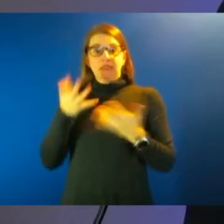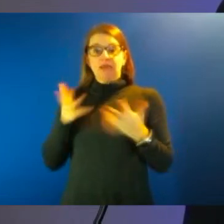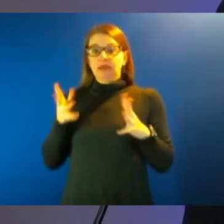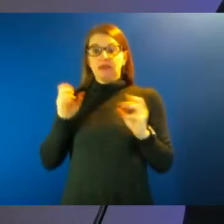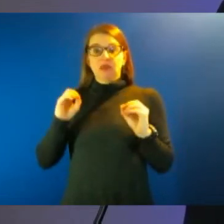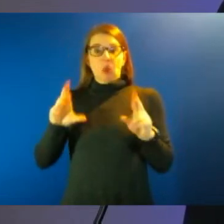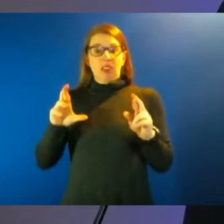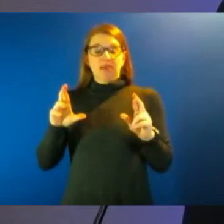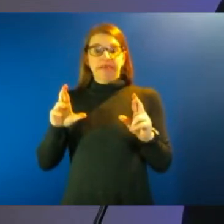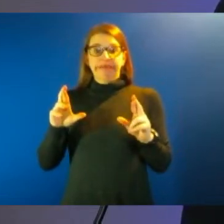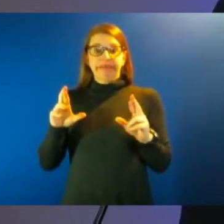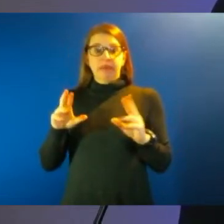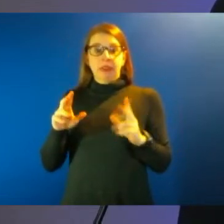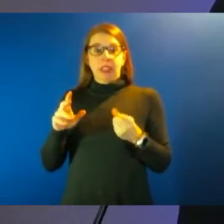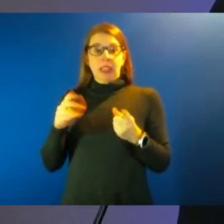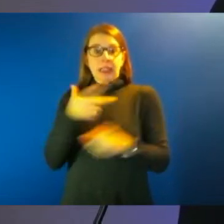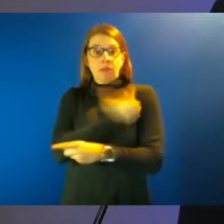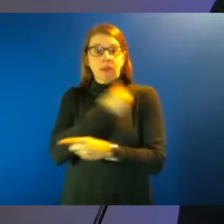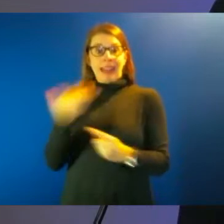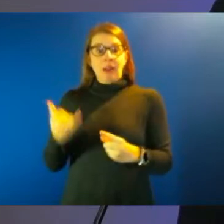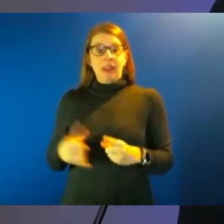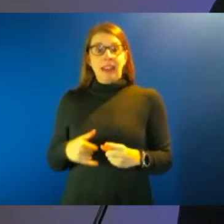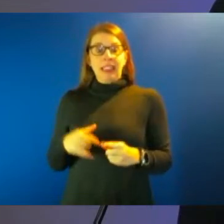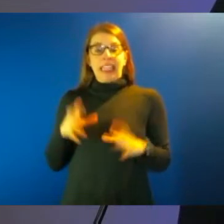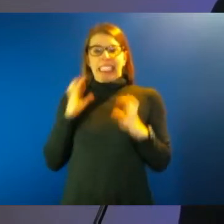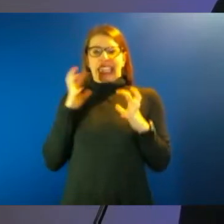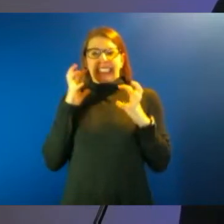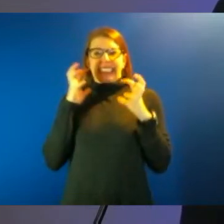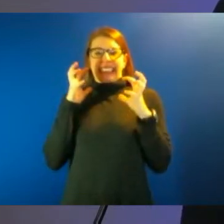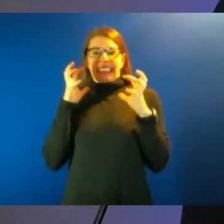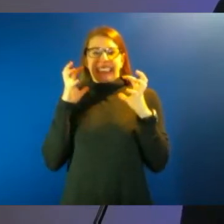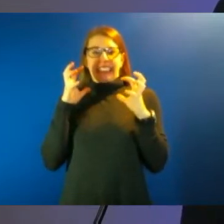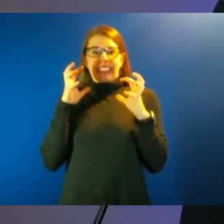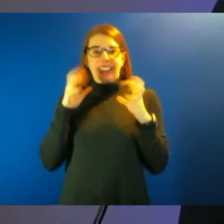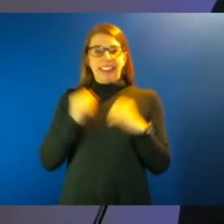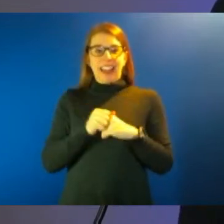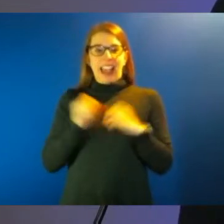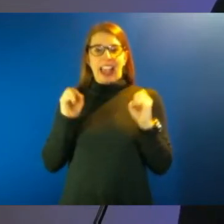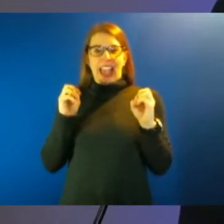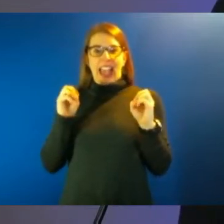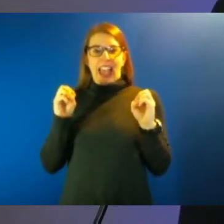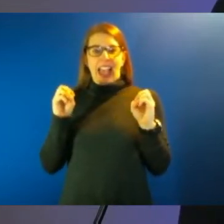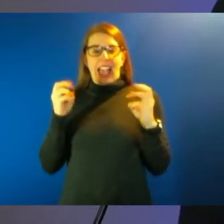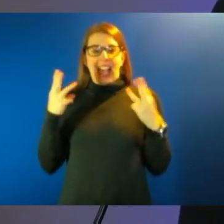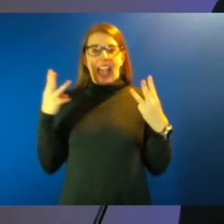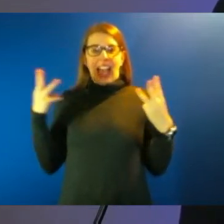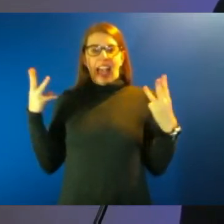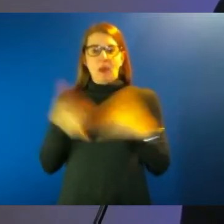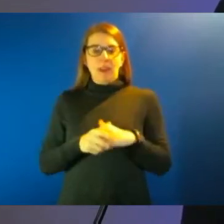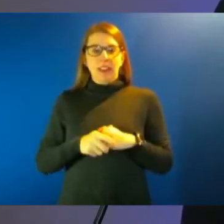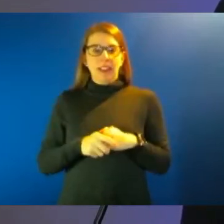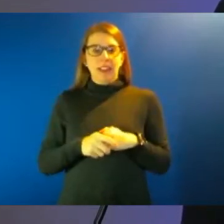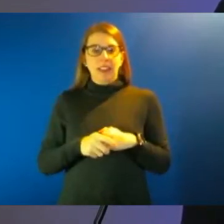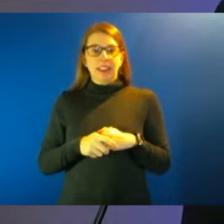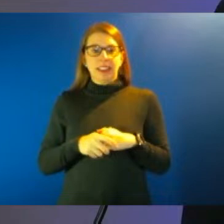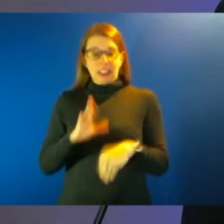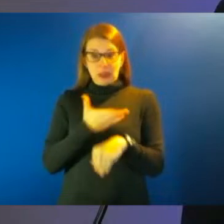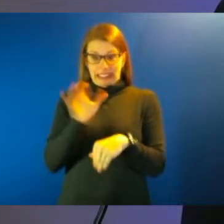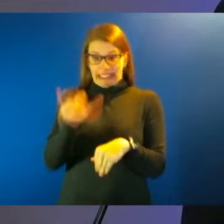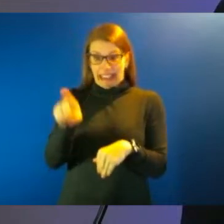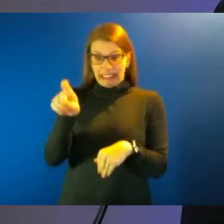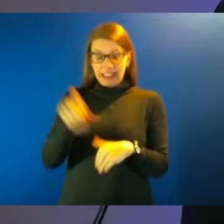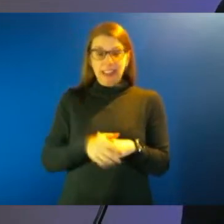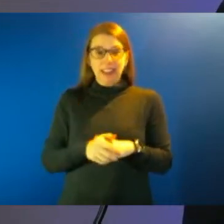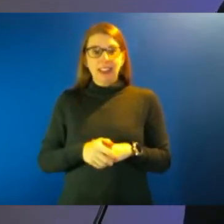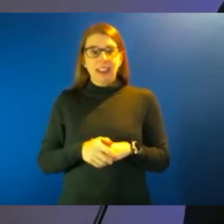one. Okay, this is it. Yeah. Easy peasy. Is that what you sing? It is. Uh-huh. I'm not as good a singer as you,